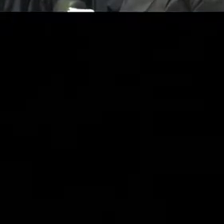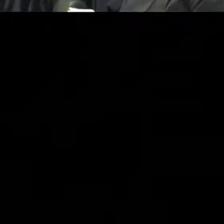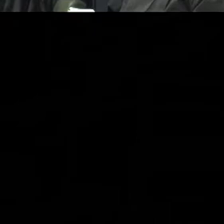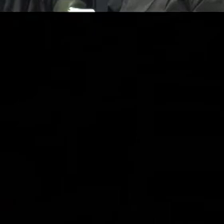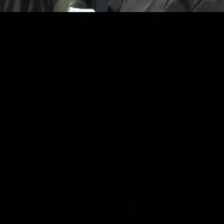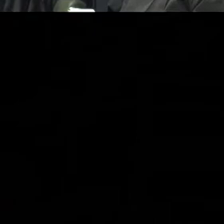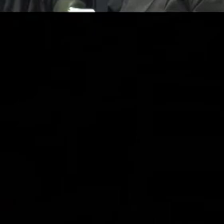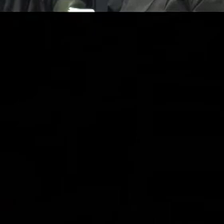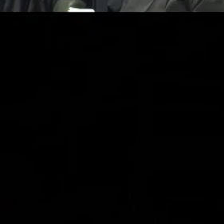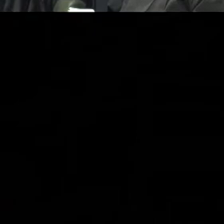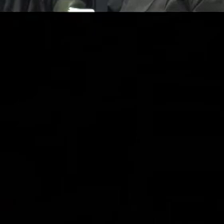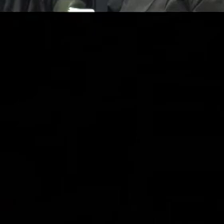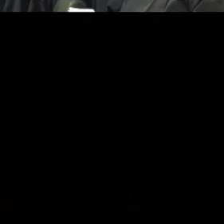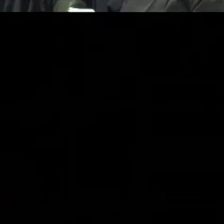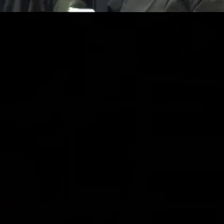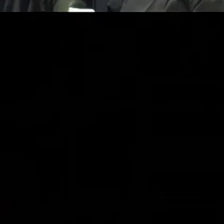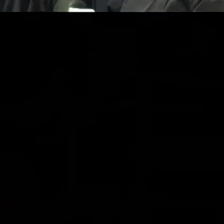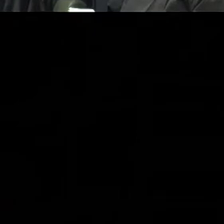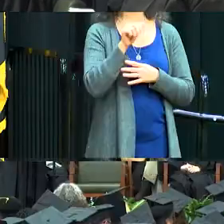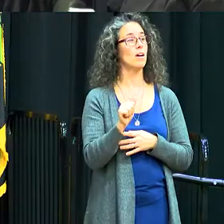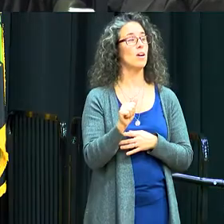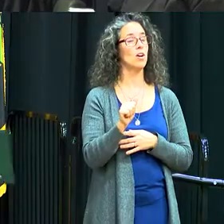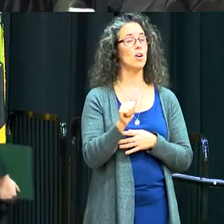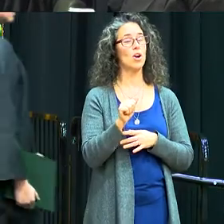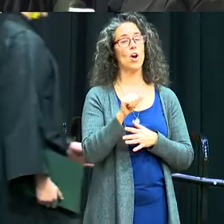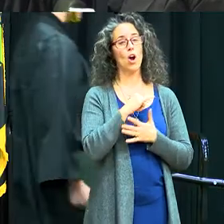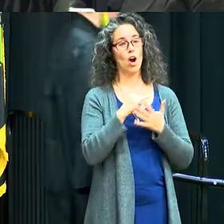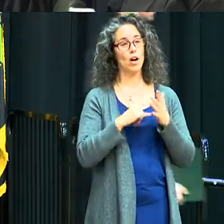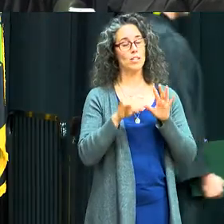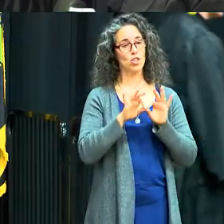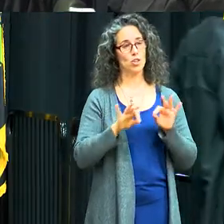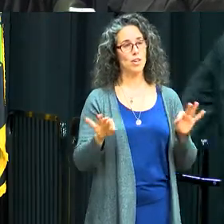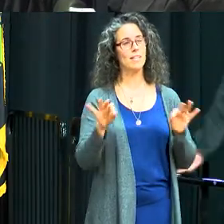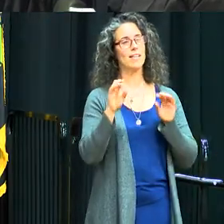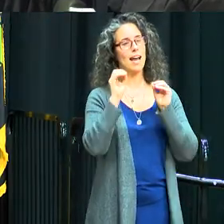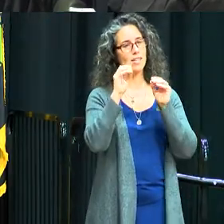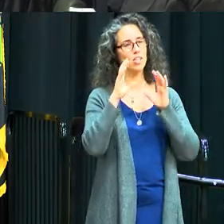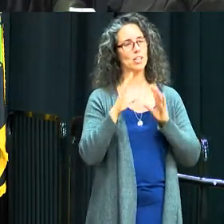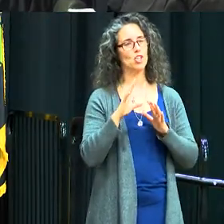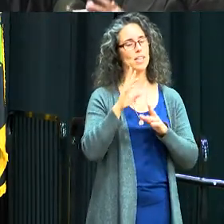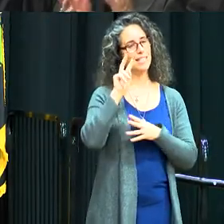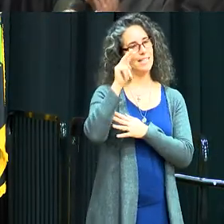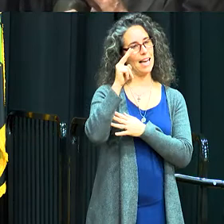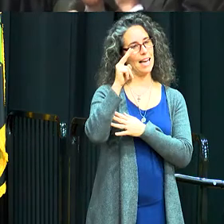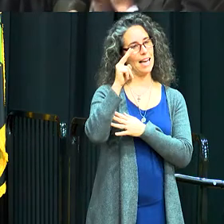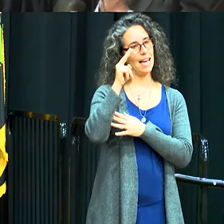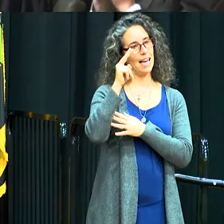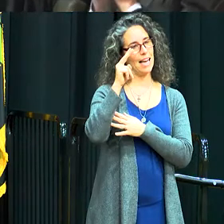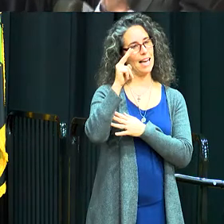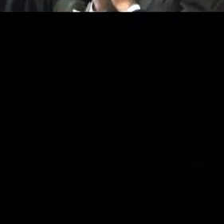We now confer the Associate of Arts degrees in teacher education, secondary, James C. Brown.